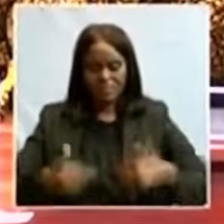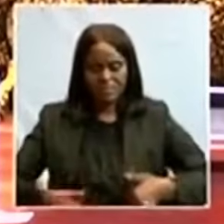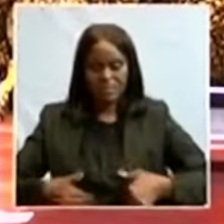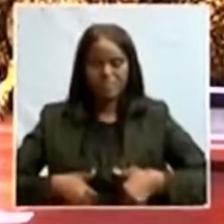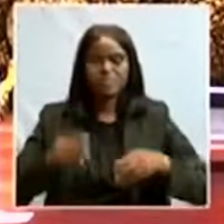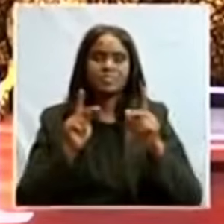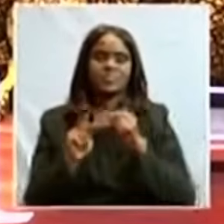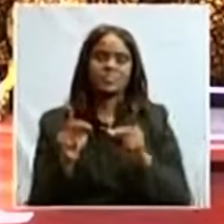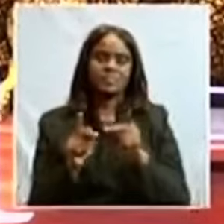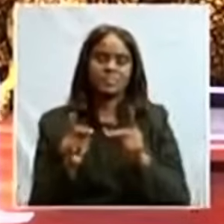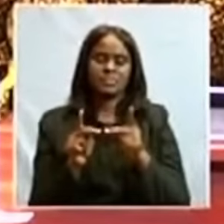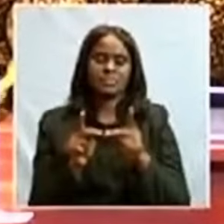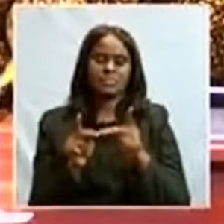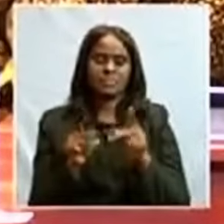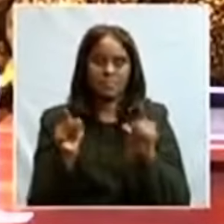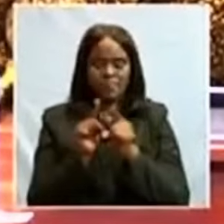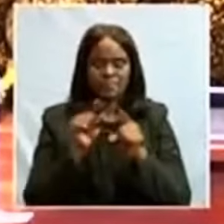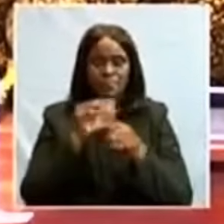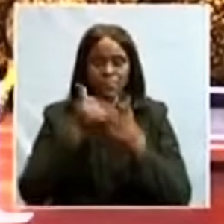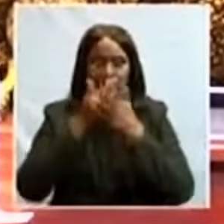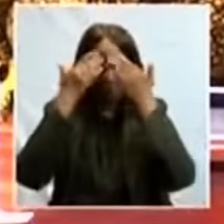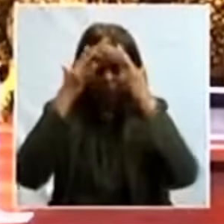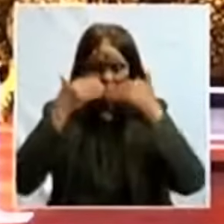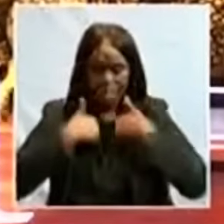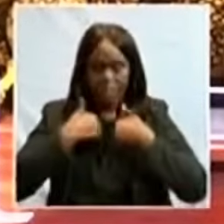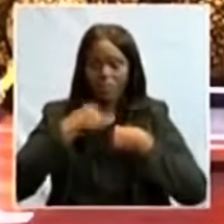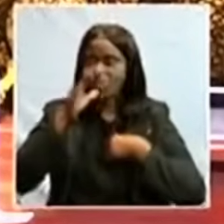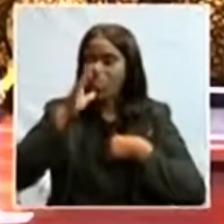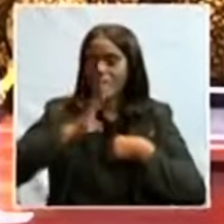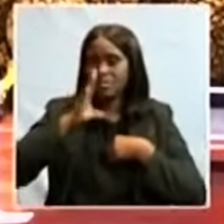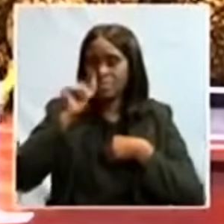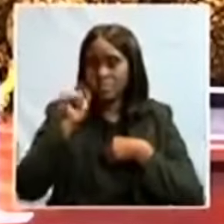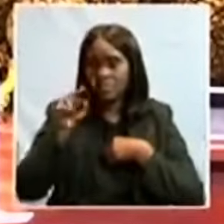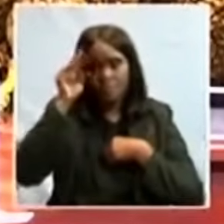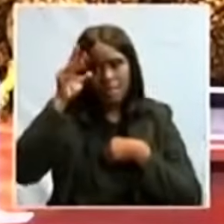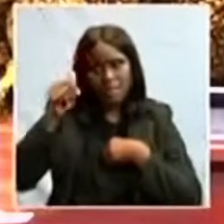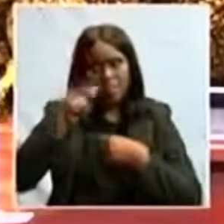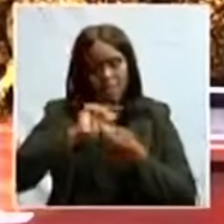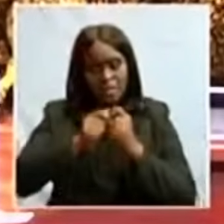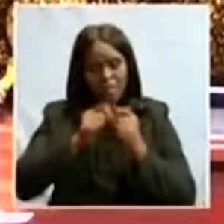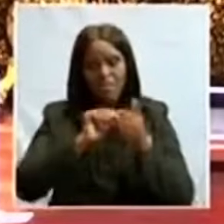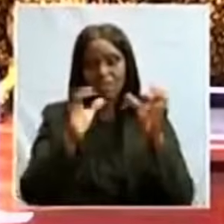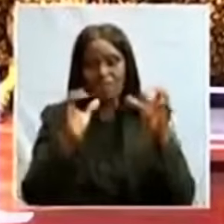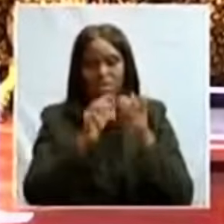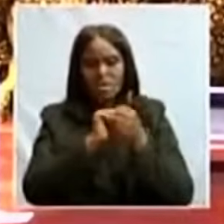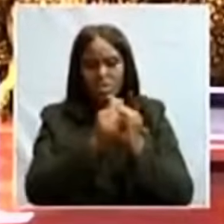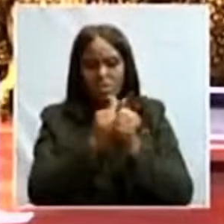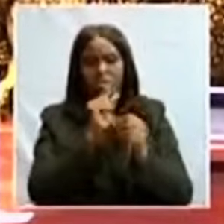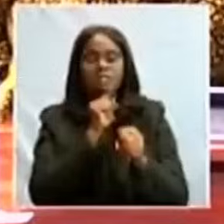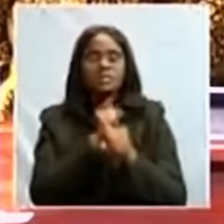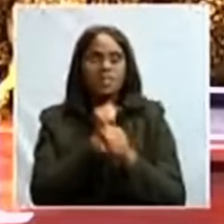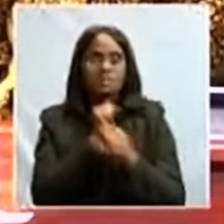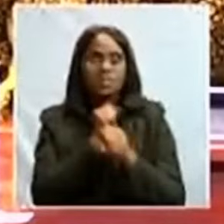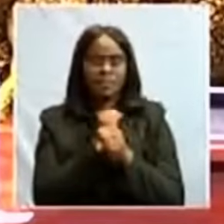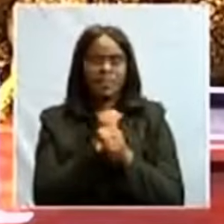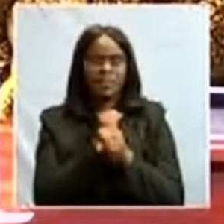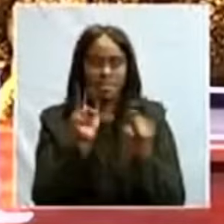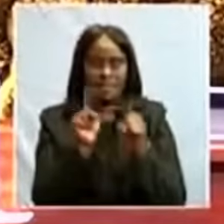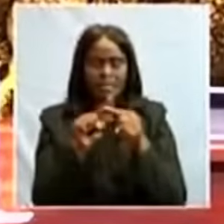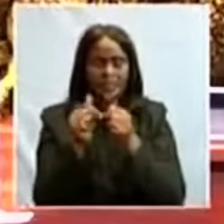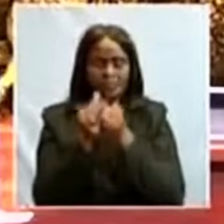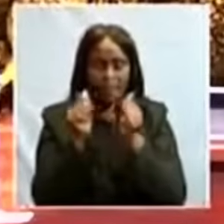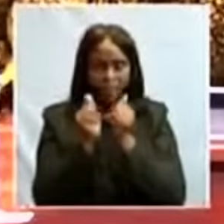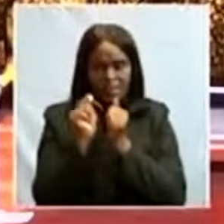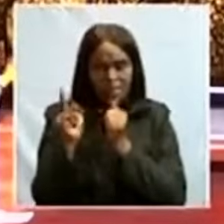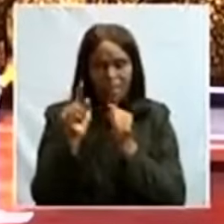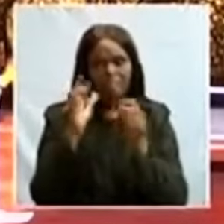people. As you may be aware, Madam Speaker, the ministry devolved community sport function, together with